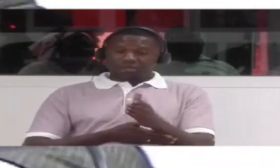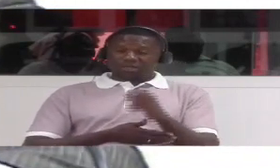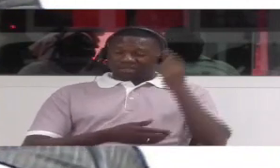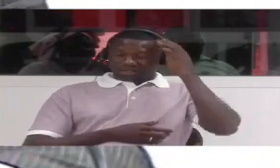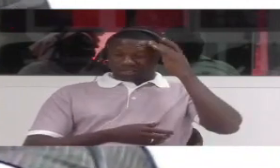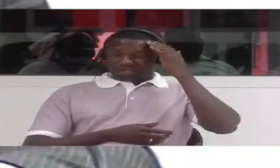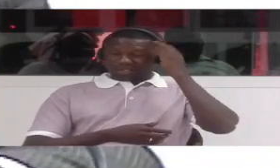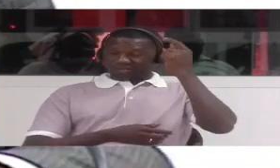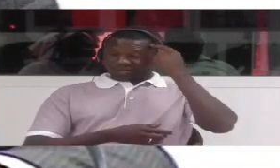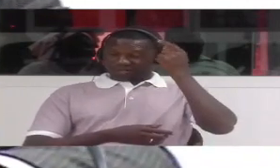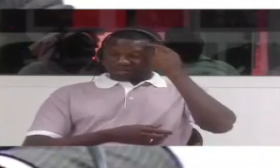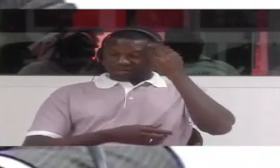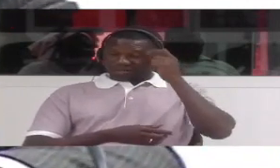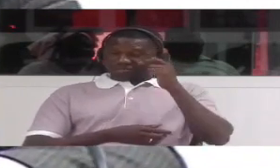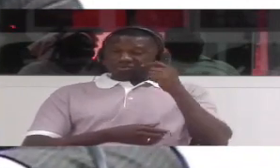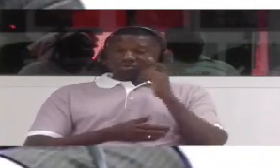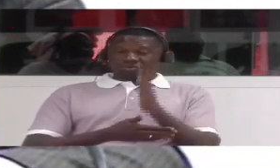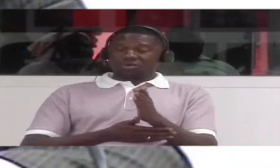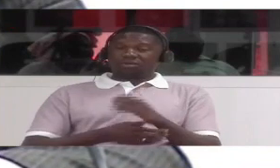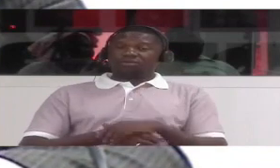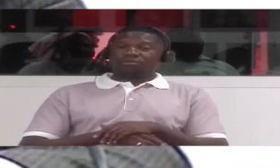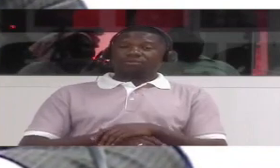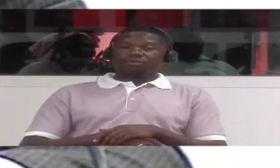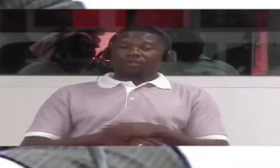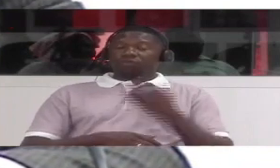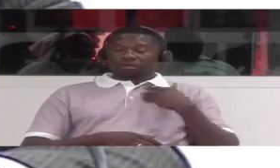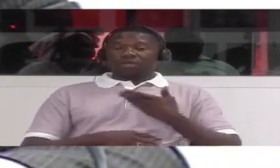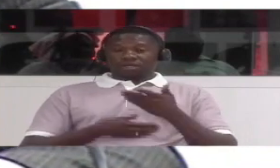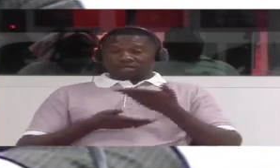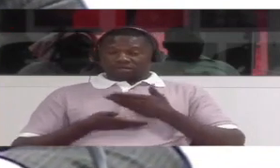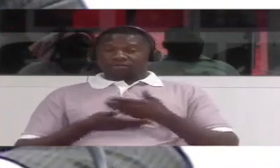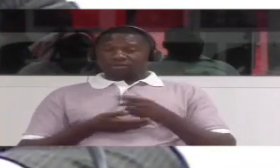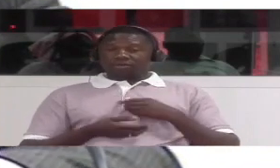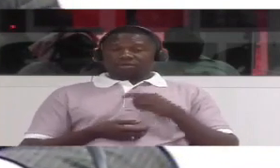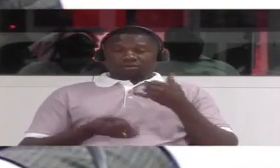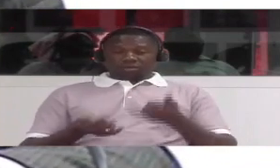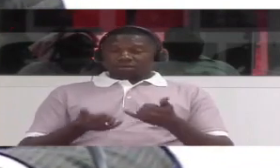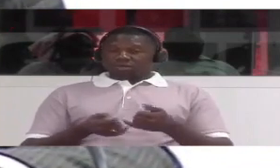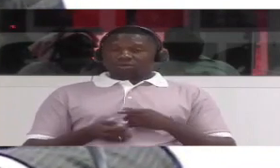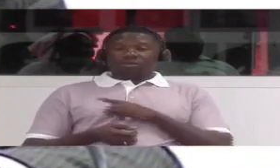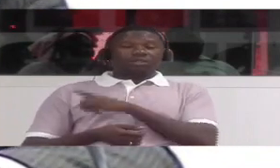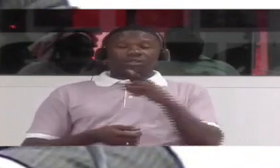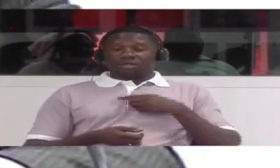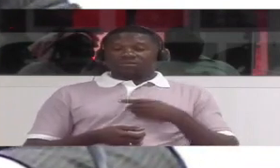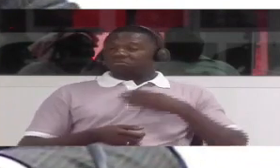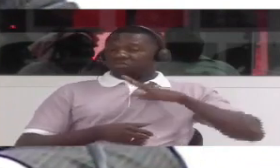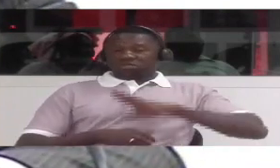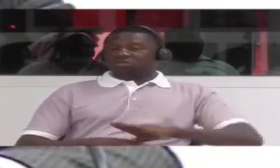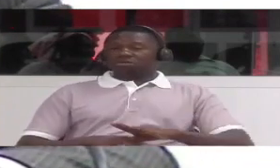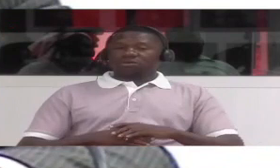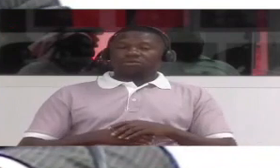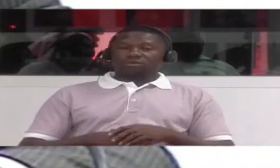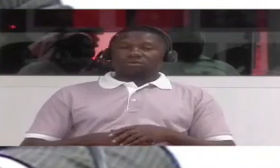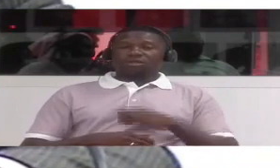right-thinking opinion. And what I get is that at the moment, they are disappointed that the